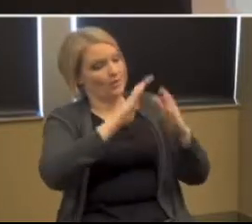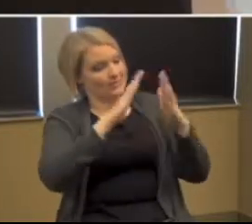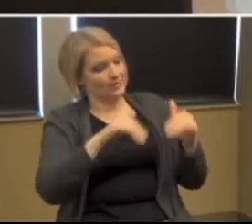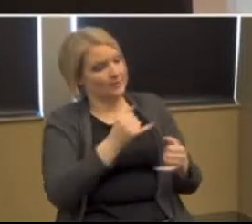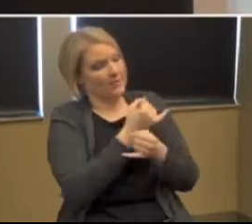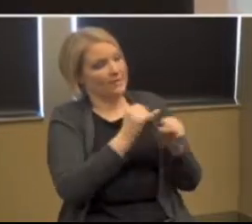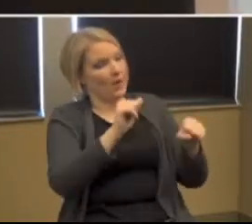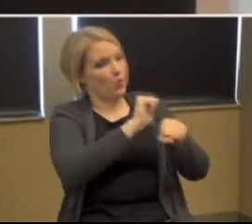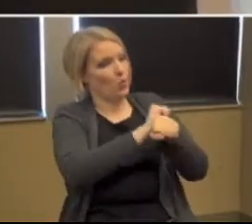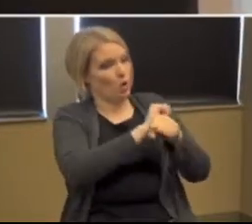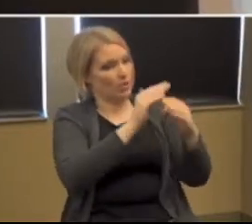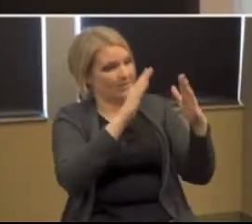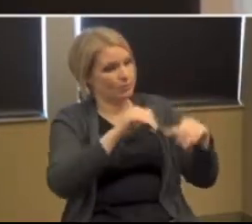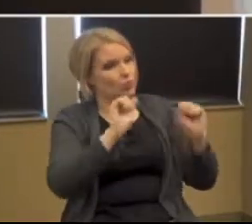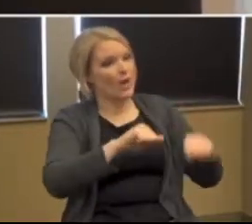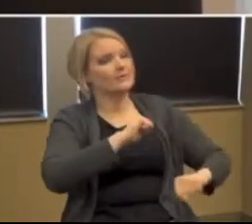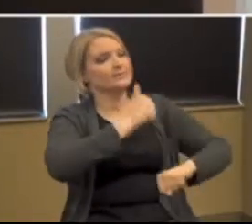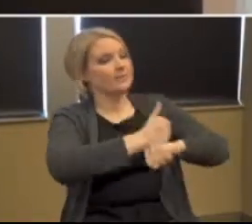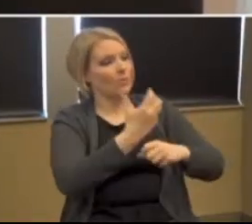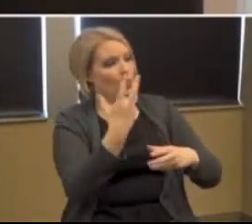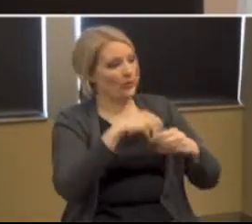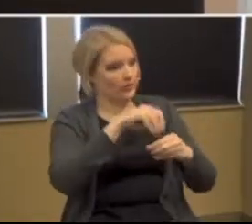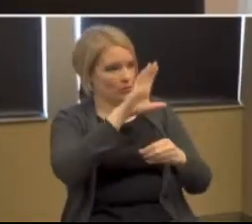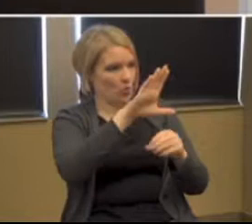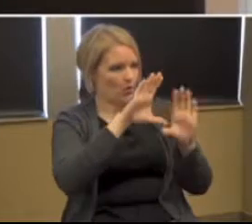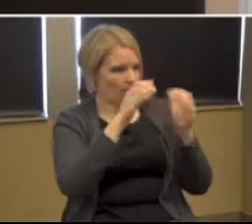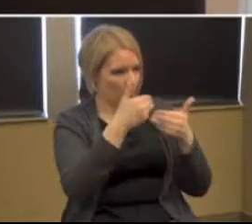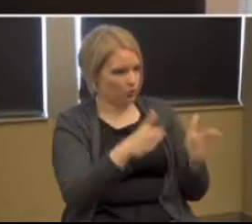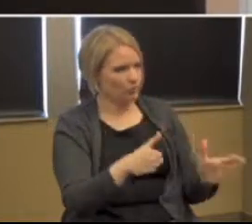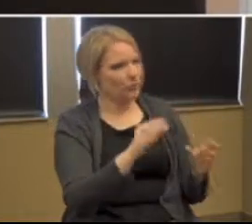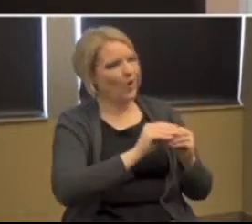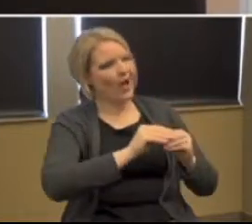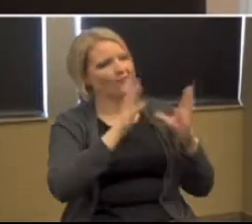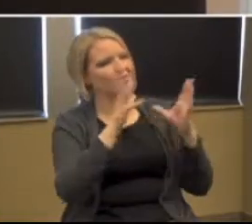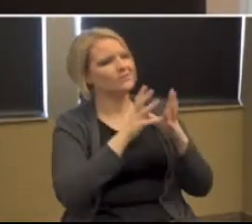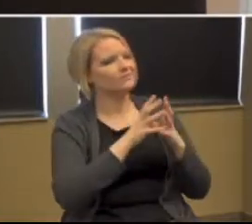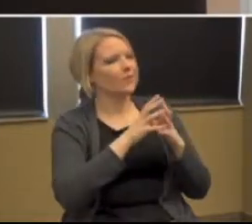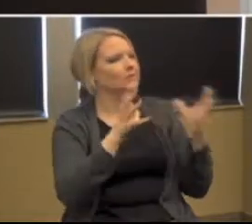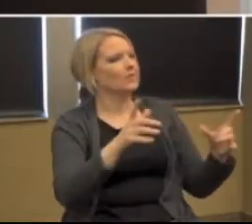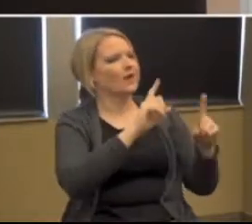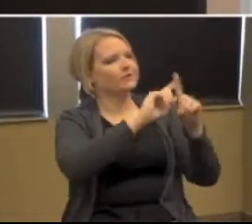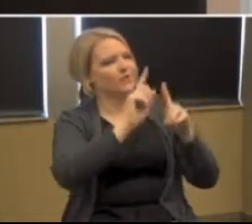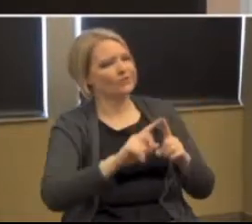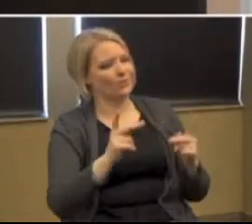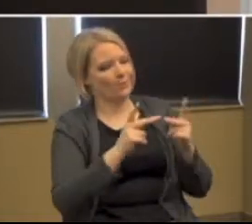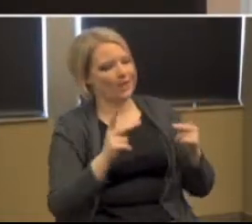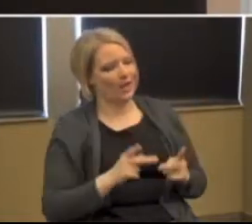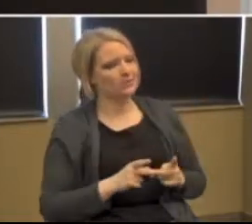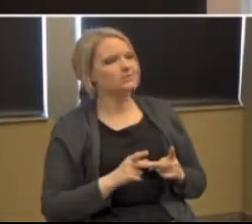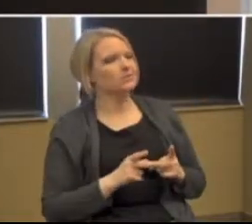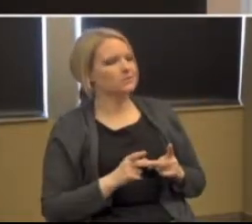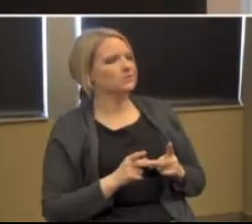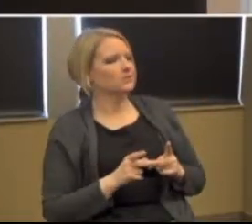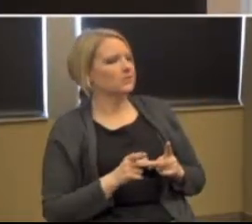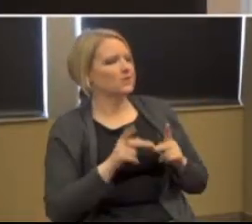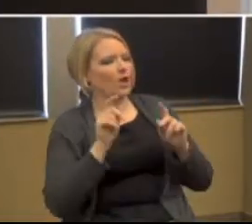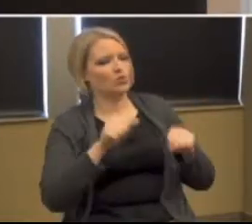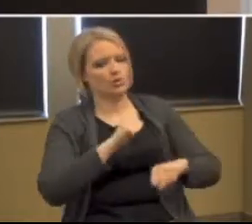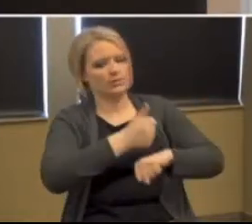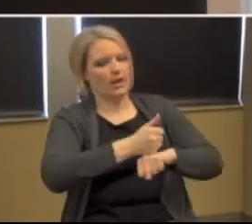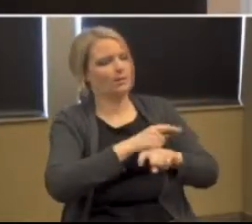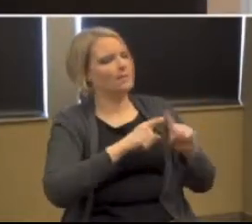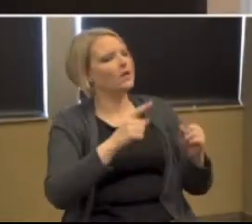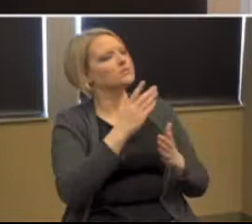independent work system could be set up within a classroom. So obviously there's lots of different places that this could fit, but some of